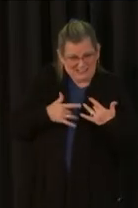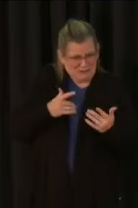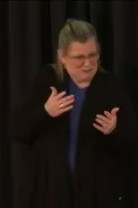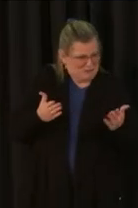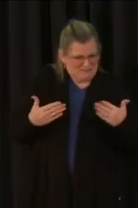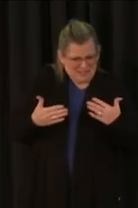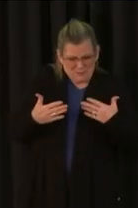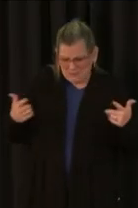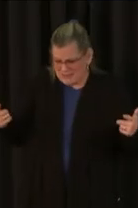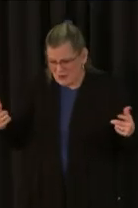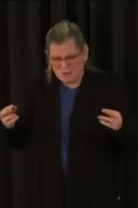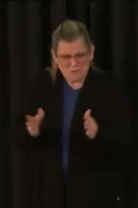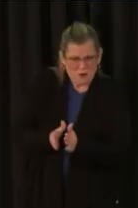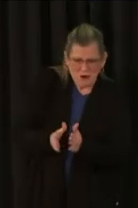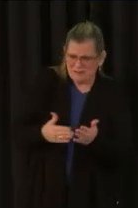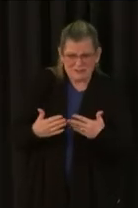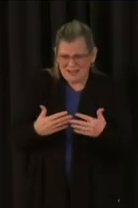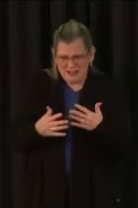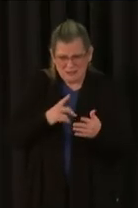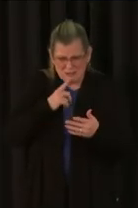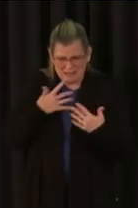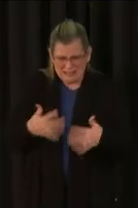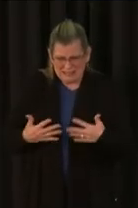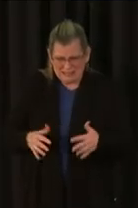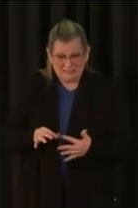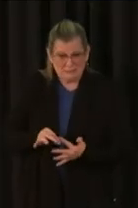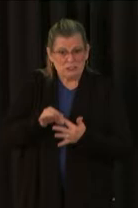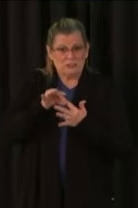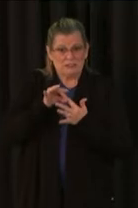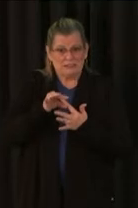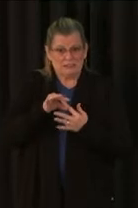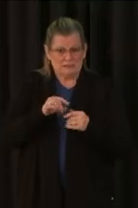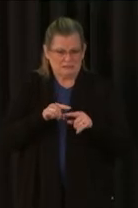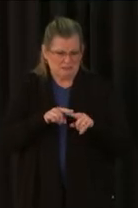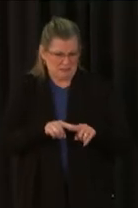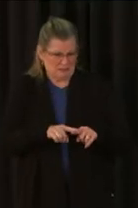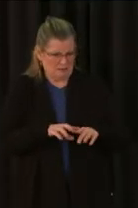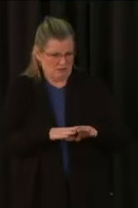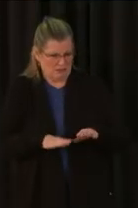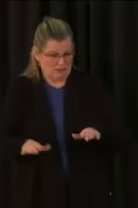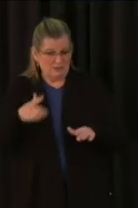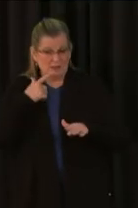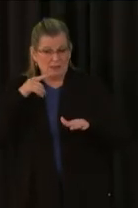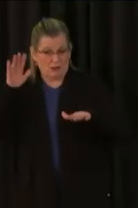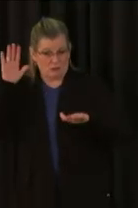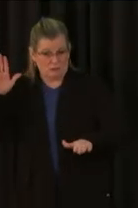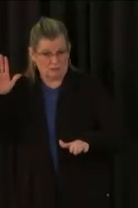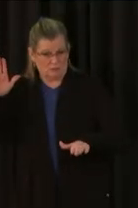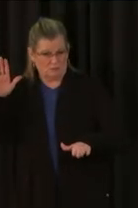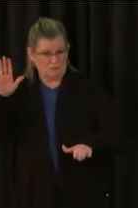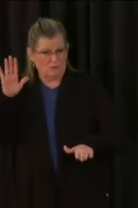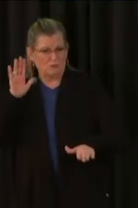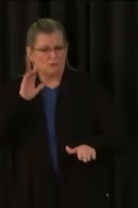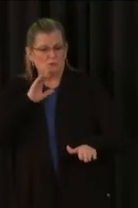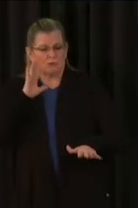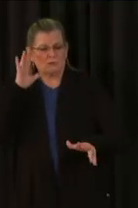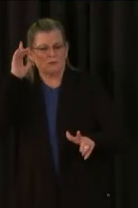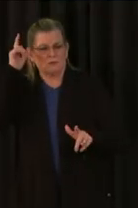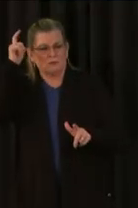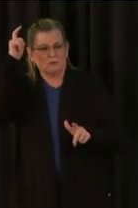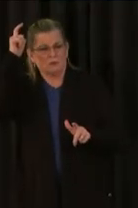small, frankly, and it's especially poignant on the heels of the inauguration, which would have been a huge convening